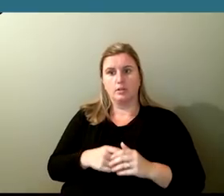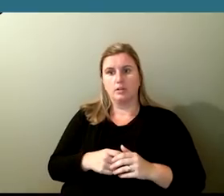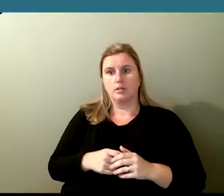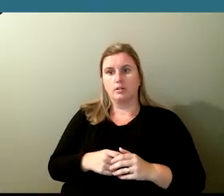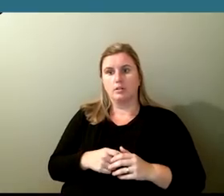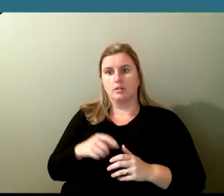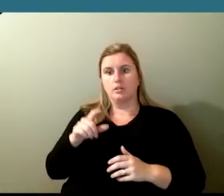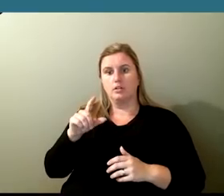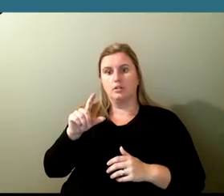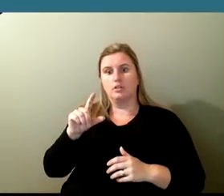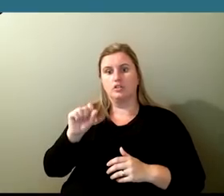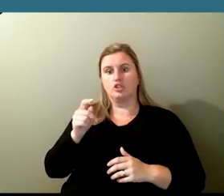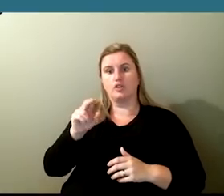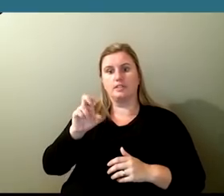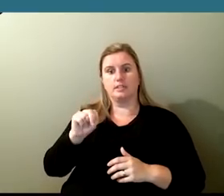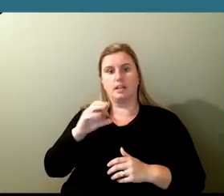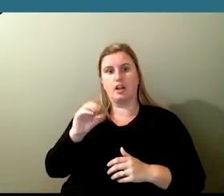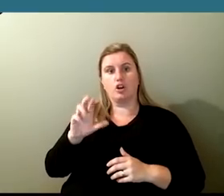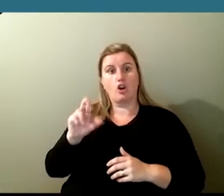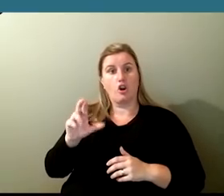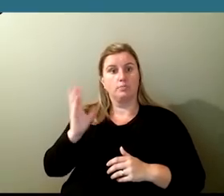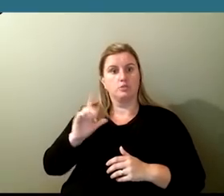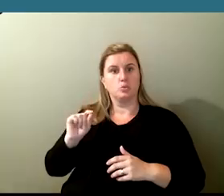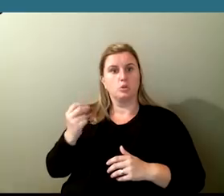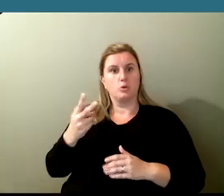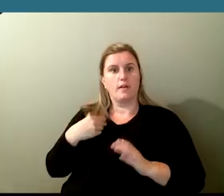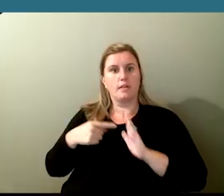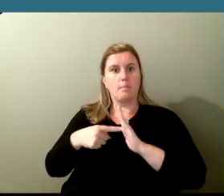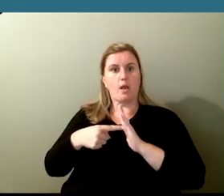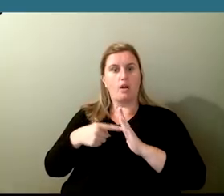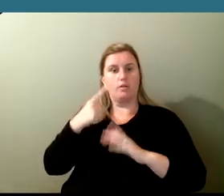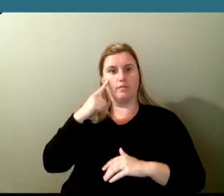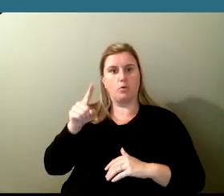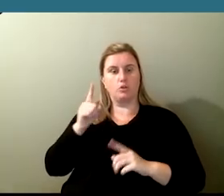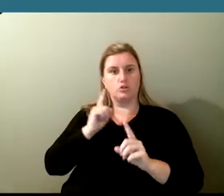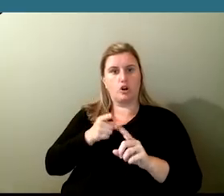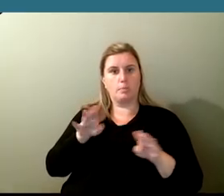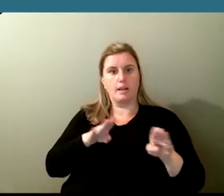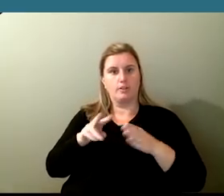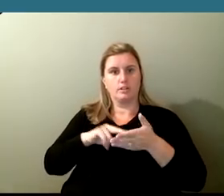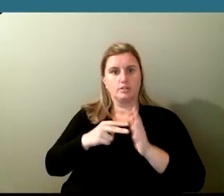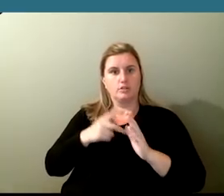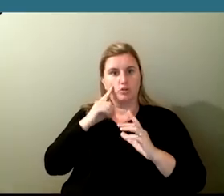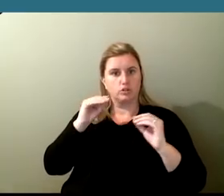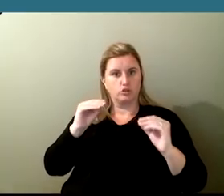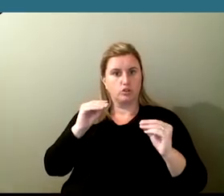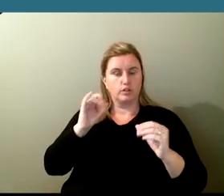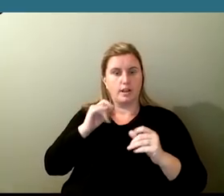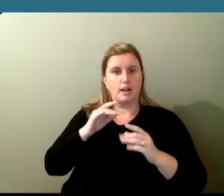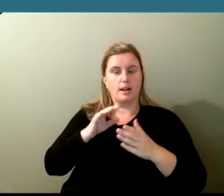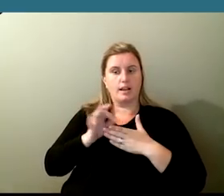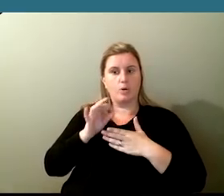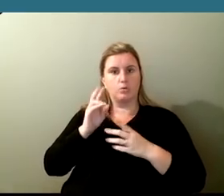2012 provided this specific model for target behavior definitions or instructions that accounted